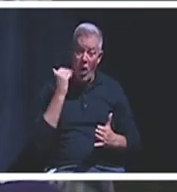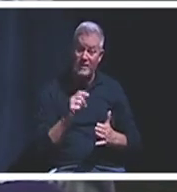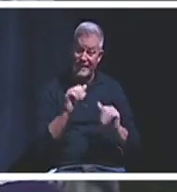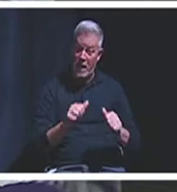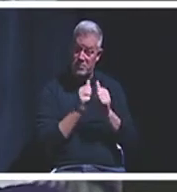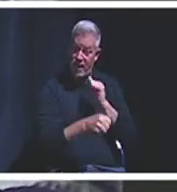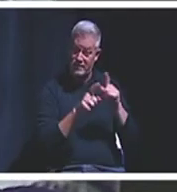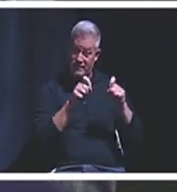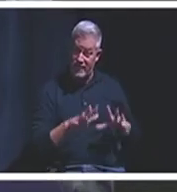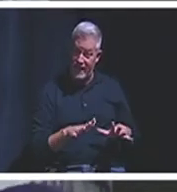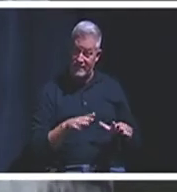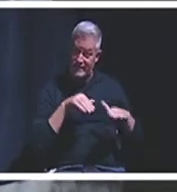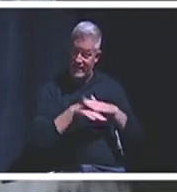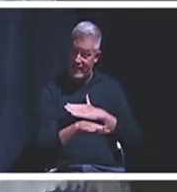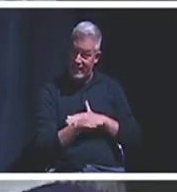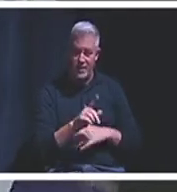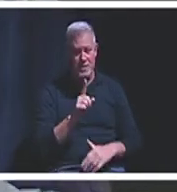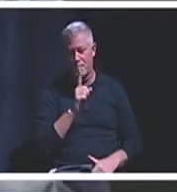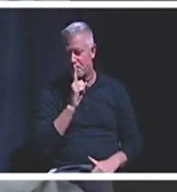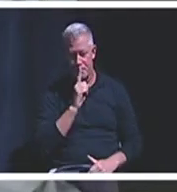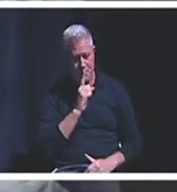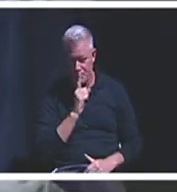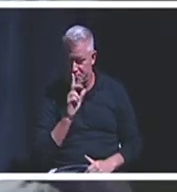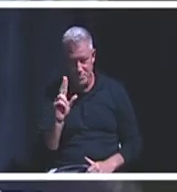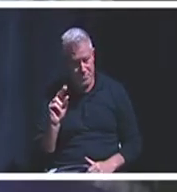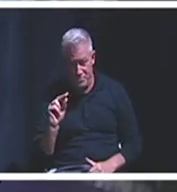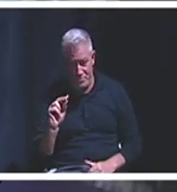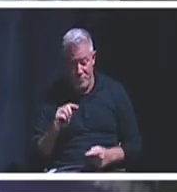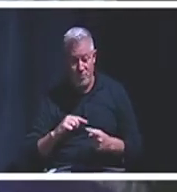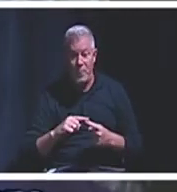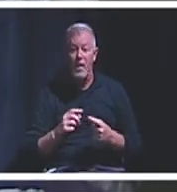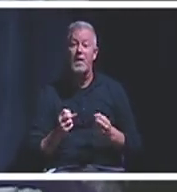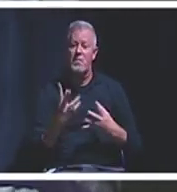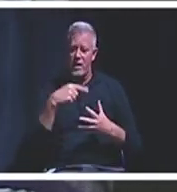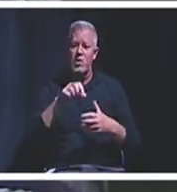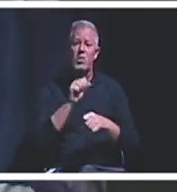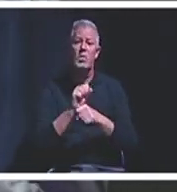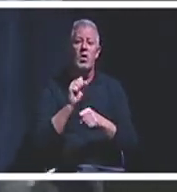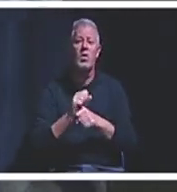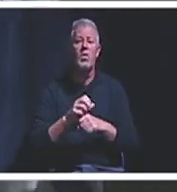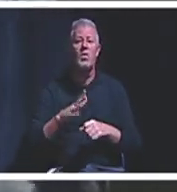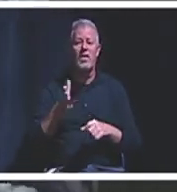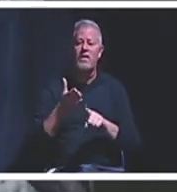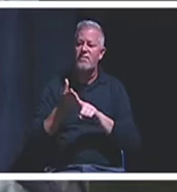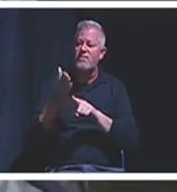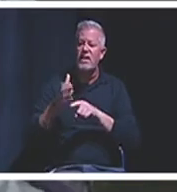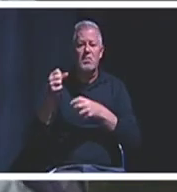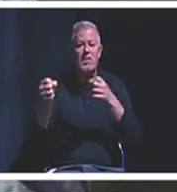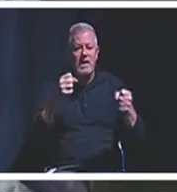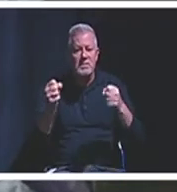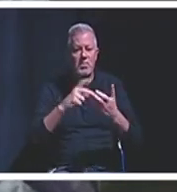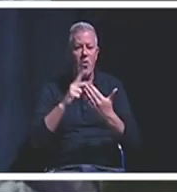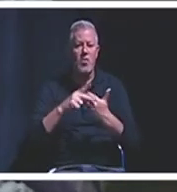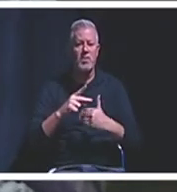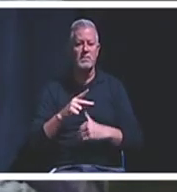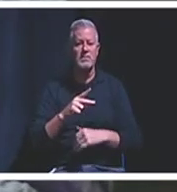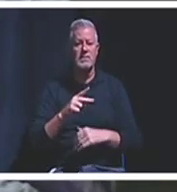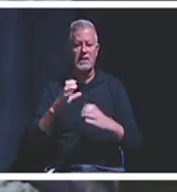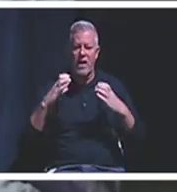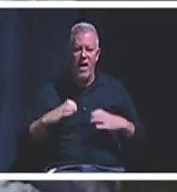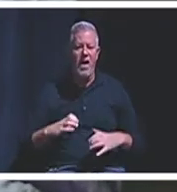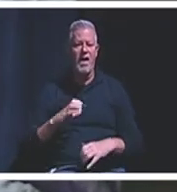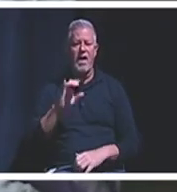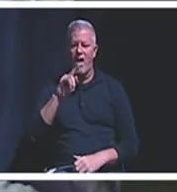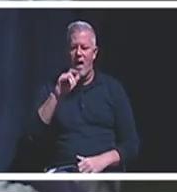test. The majority of you worked with clients in clinics or field placement programs, and you heard Dr. Hanbury talk about